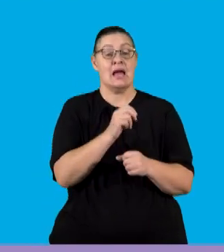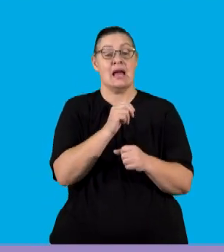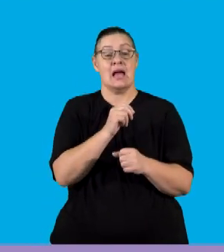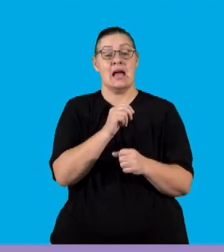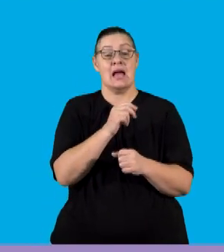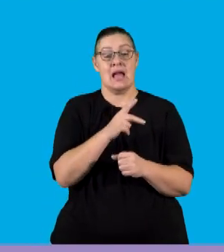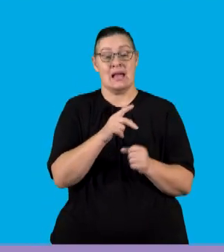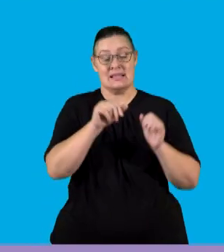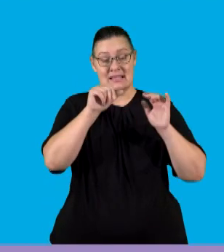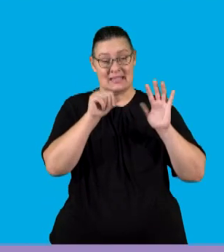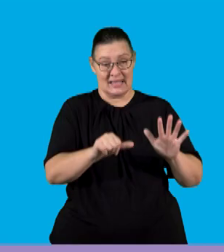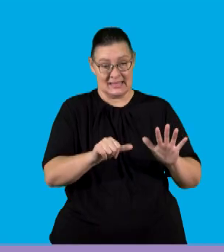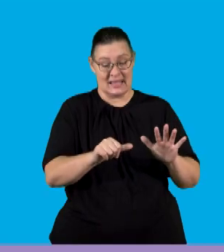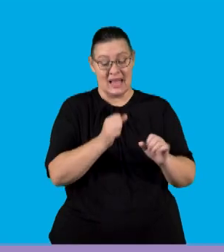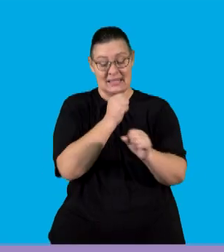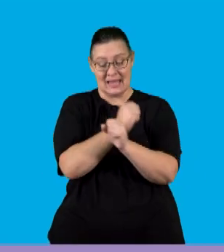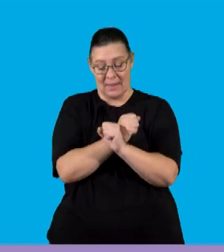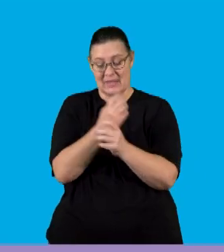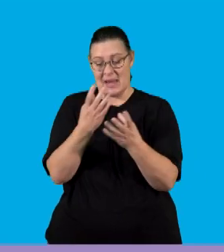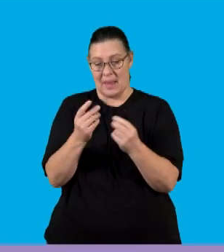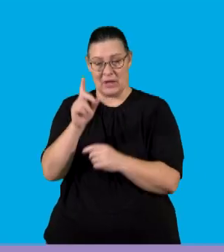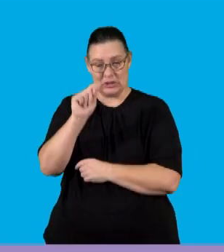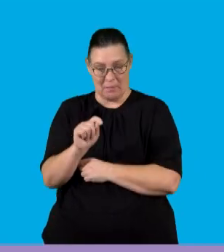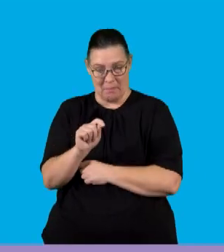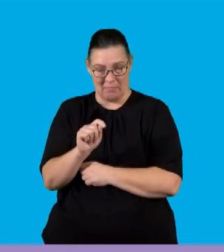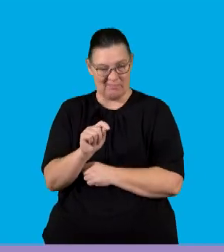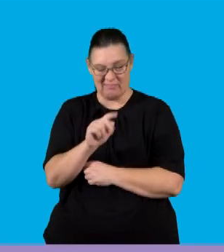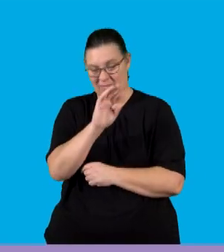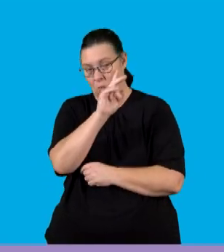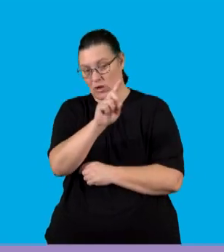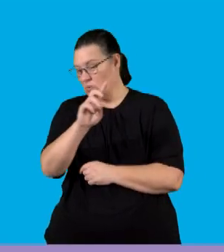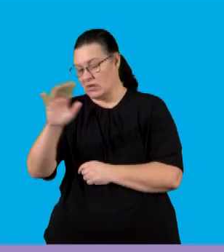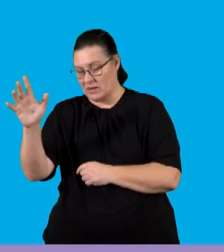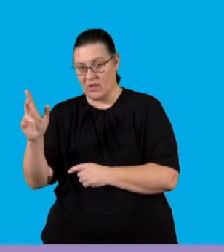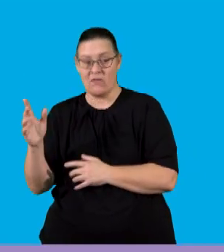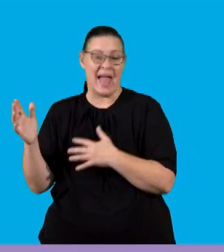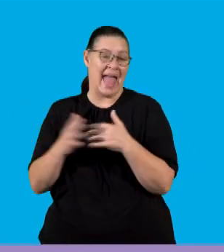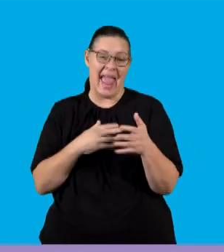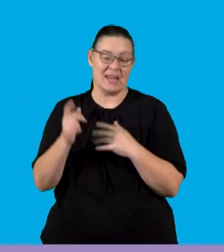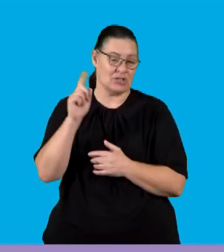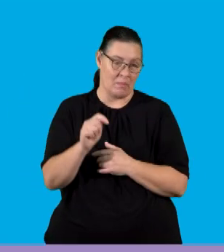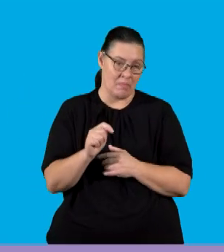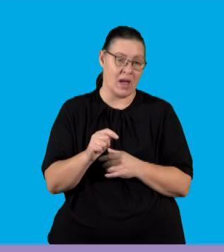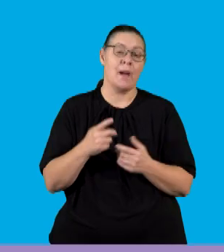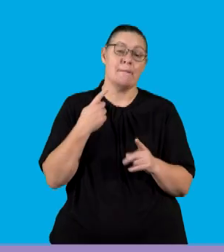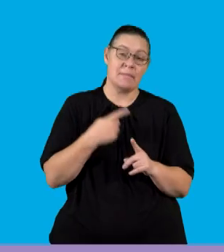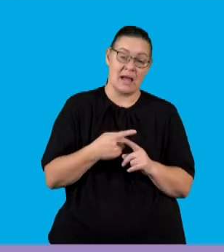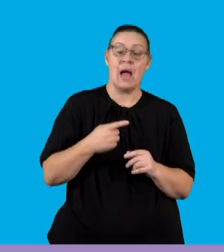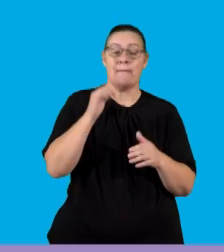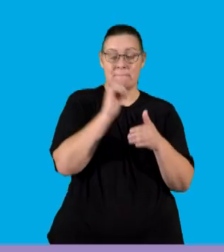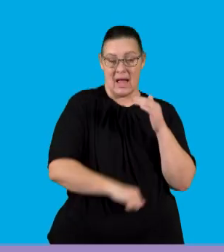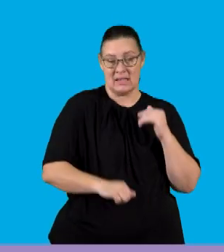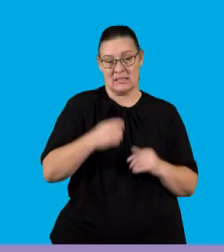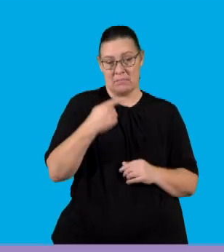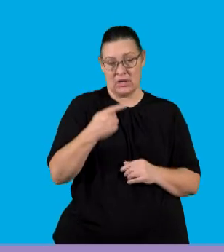we multiply it by the term number. See, we multiplied by 1, by 2, by 3. But when we are talking about any term number, then we are going